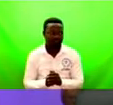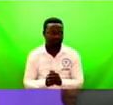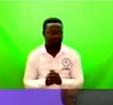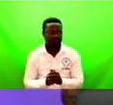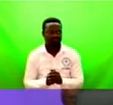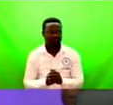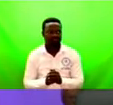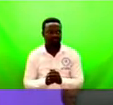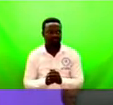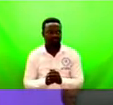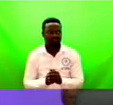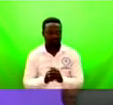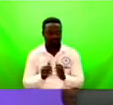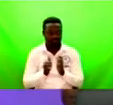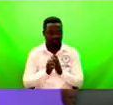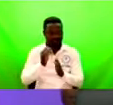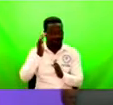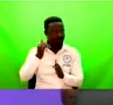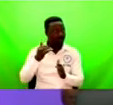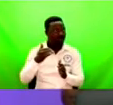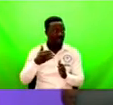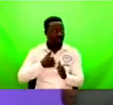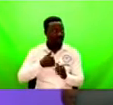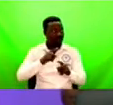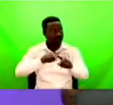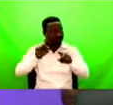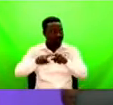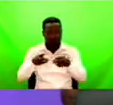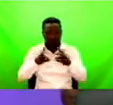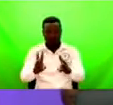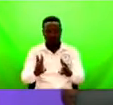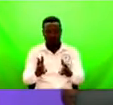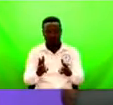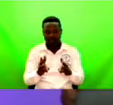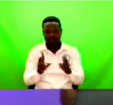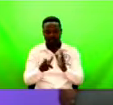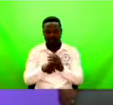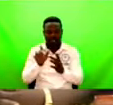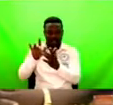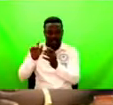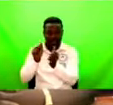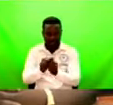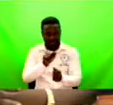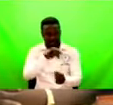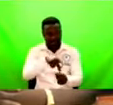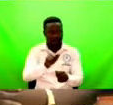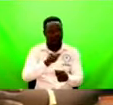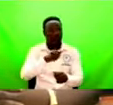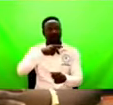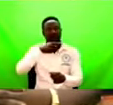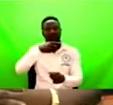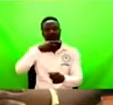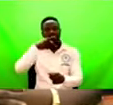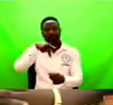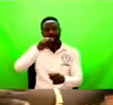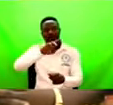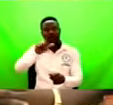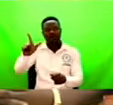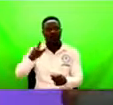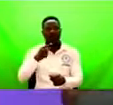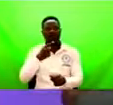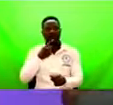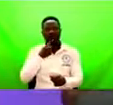That is why we have designed many other means to reach the lost. The Apostle Paul alone said, I have become all things to